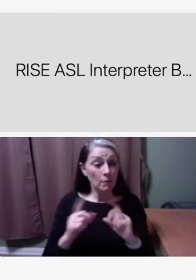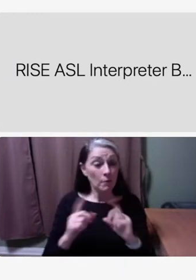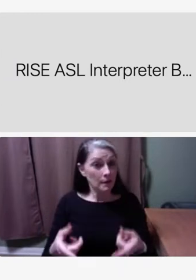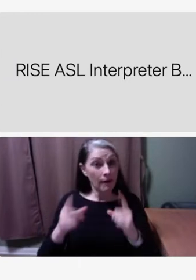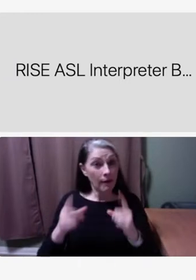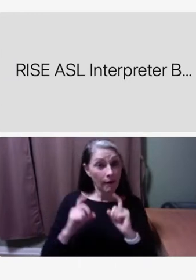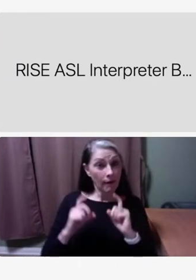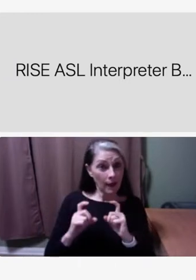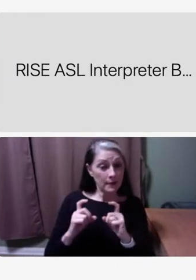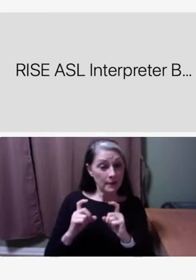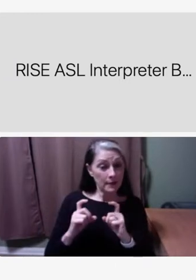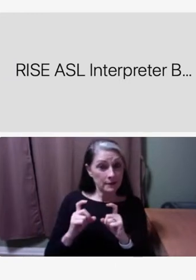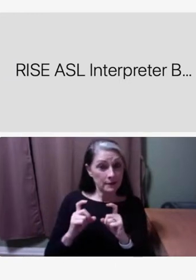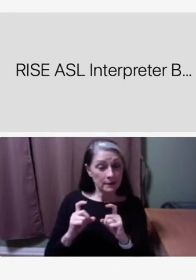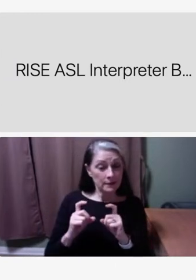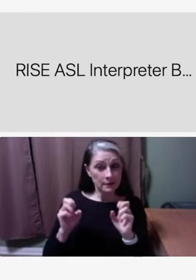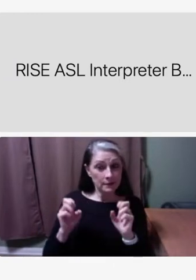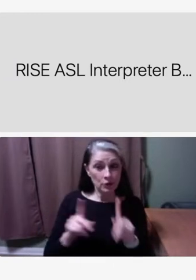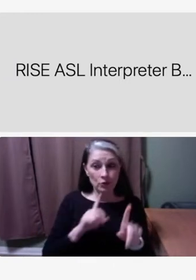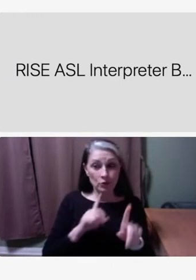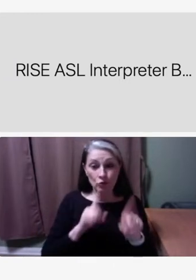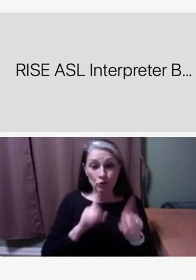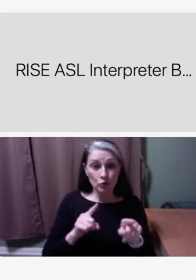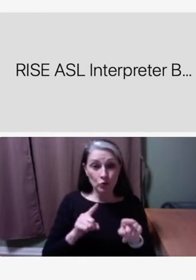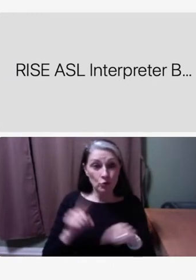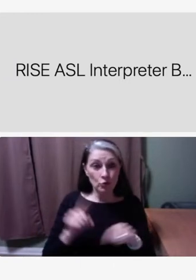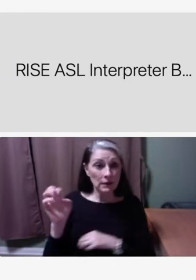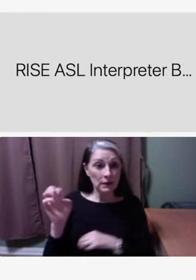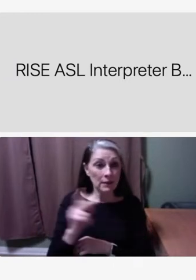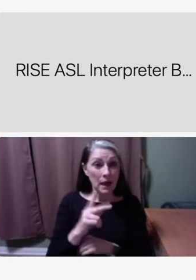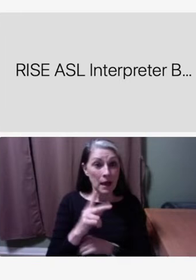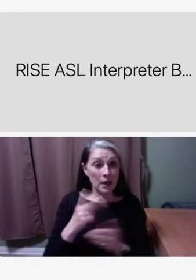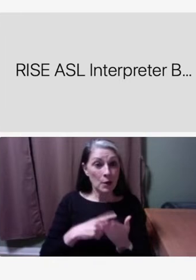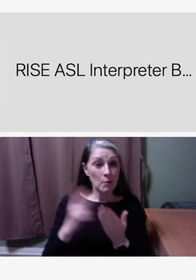opportunity to attend the Give Back program supporting students every month.